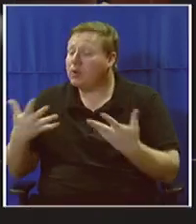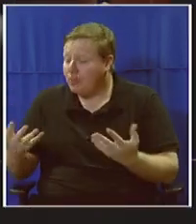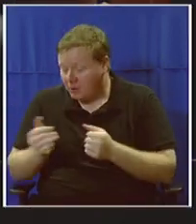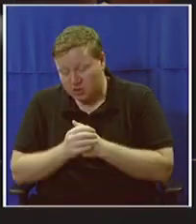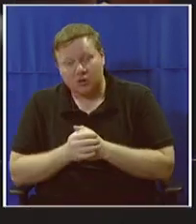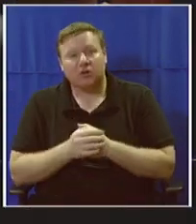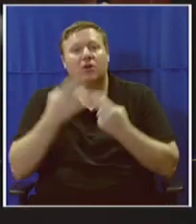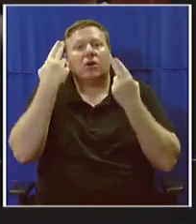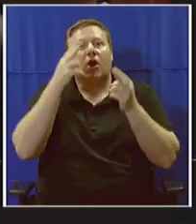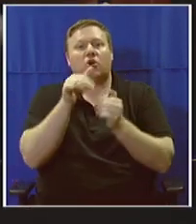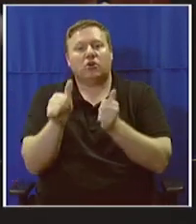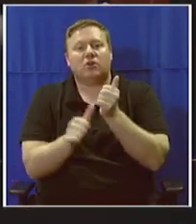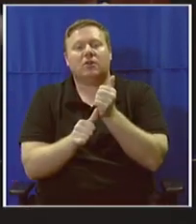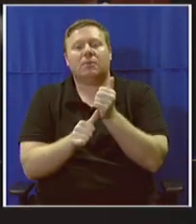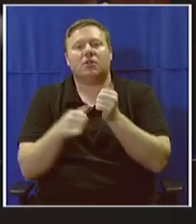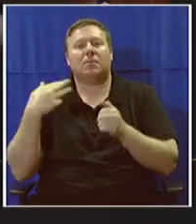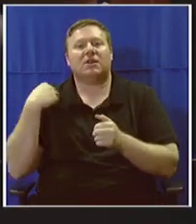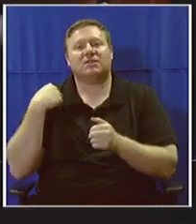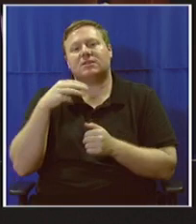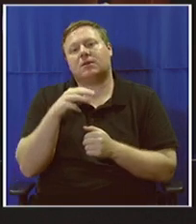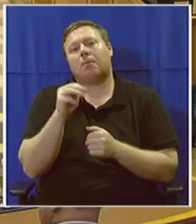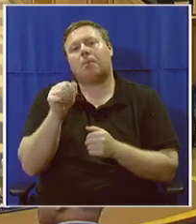Honorable Deputy Minister Mafu.